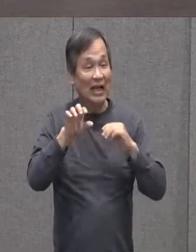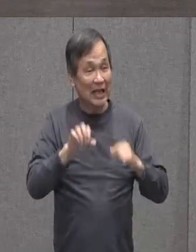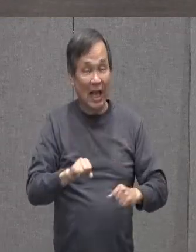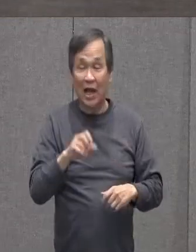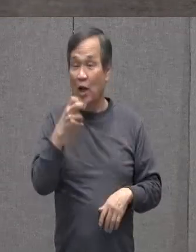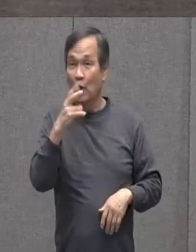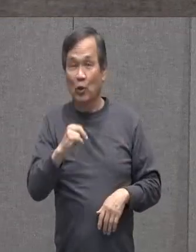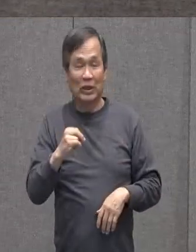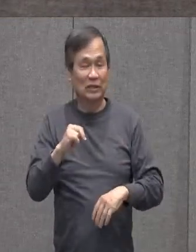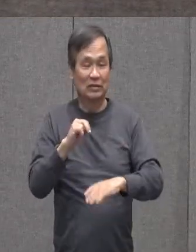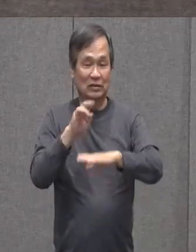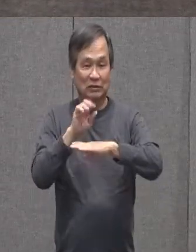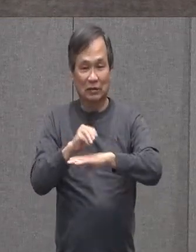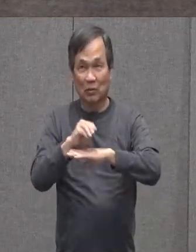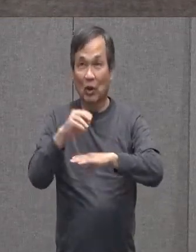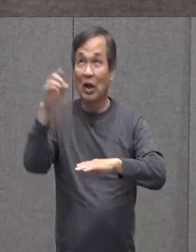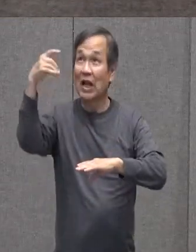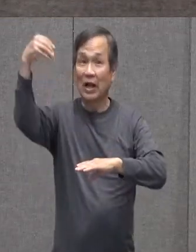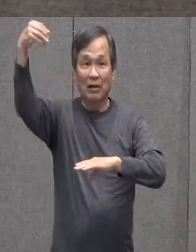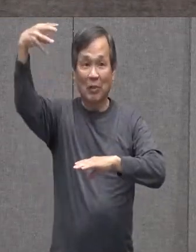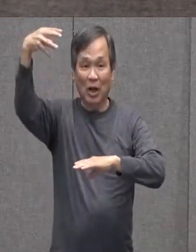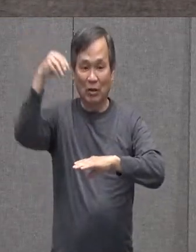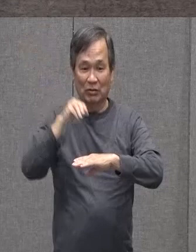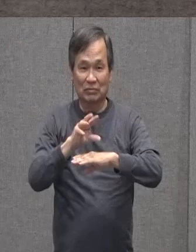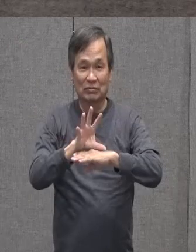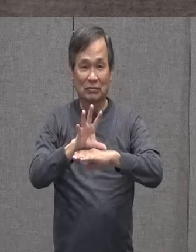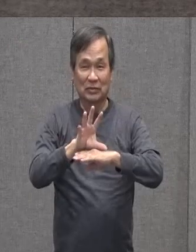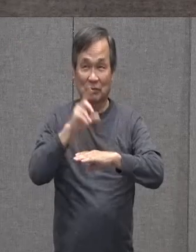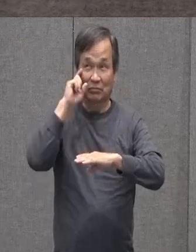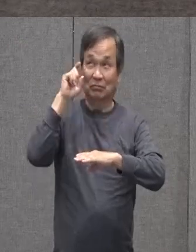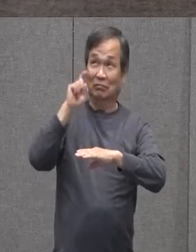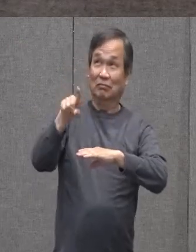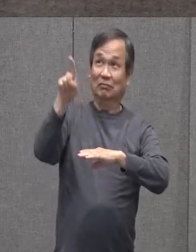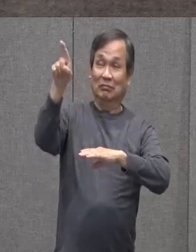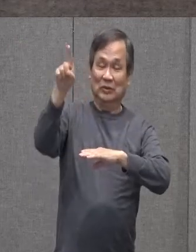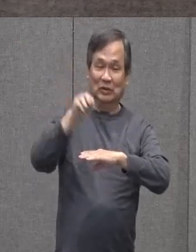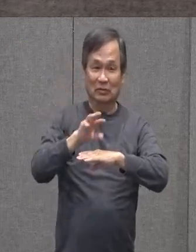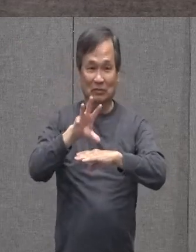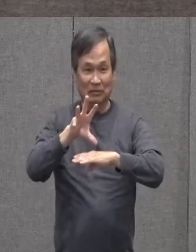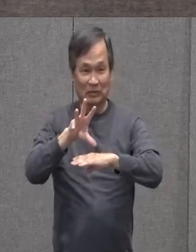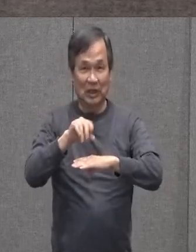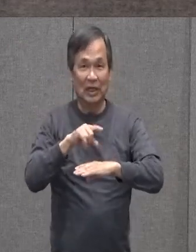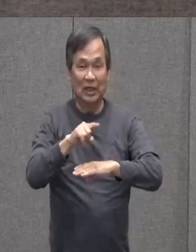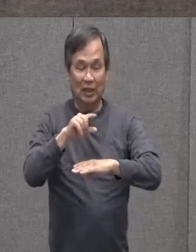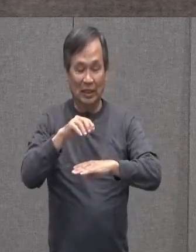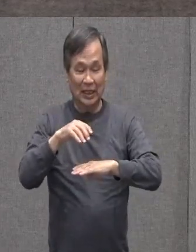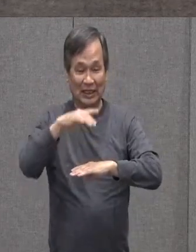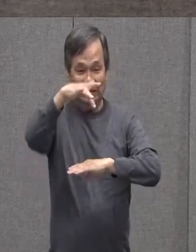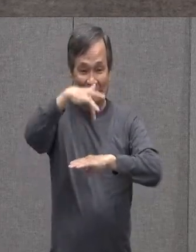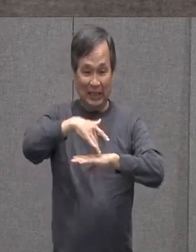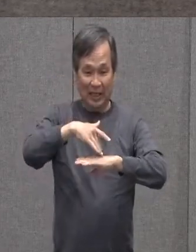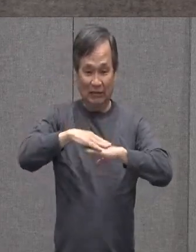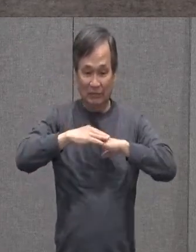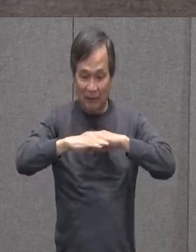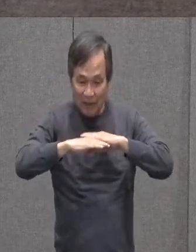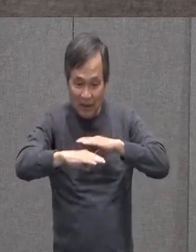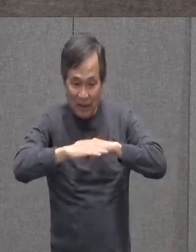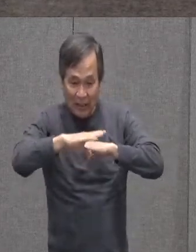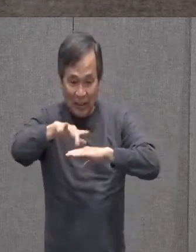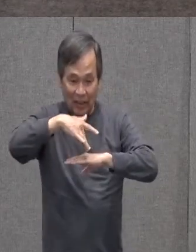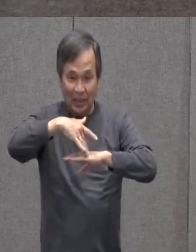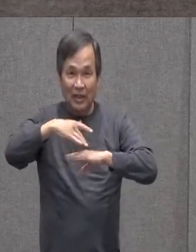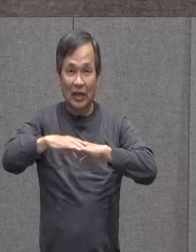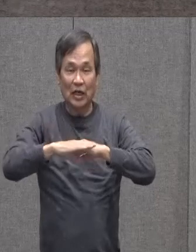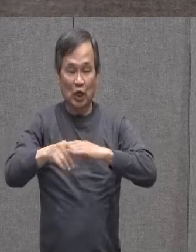light's turned on or off, or how bright the light is. And this sensor is attached to the middle part of my VEX robot, which is called